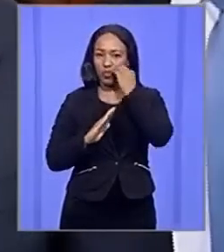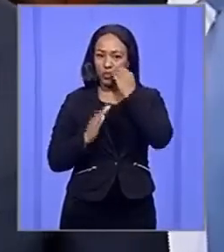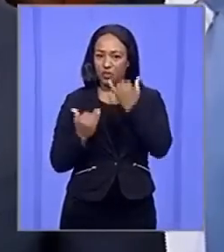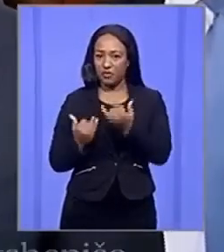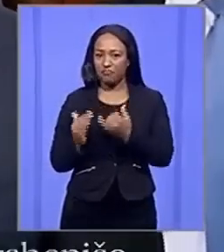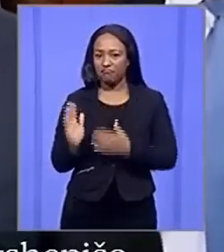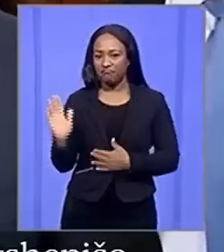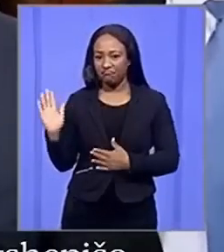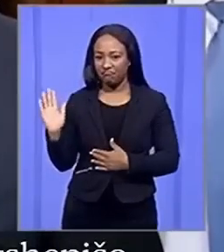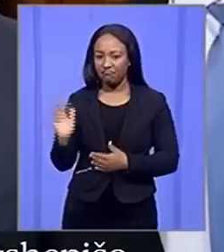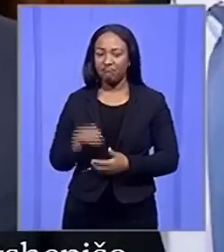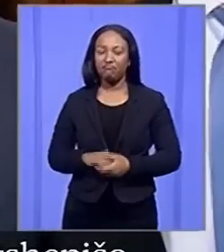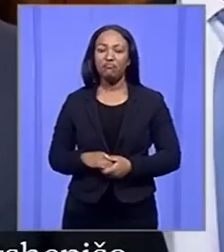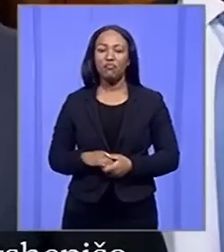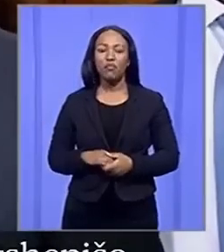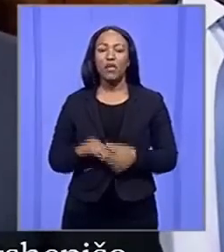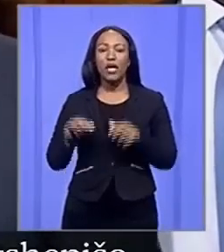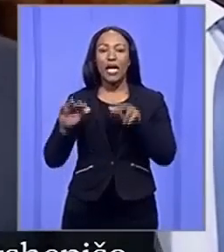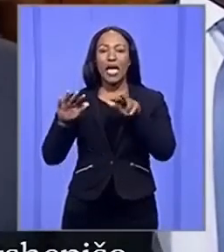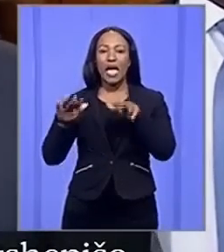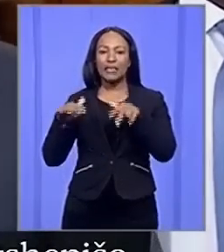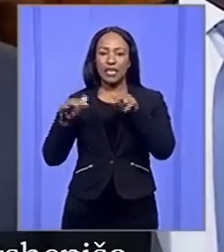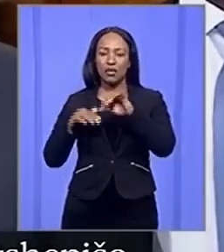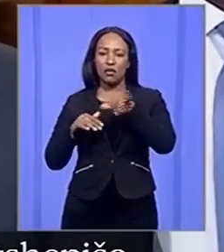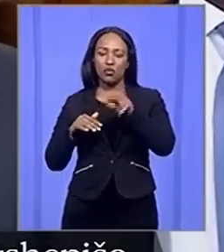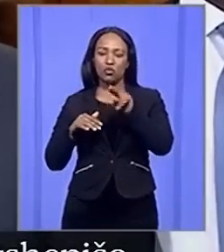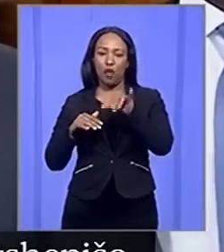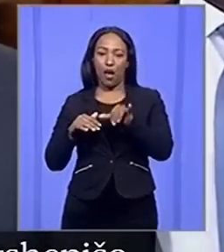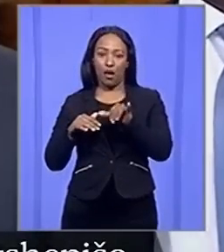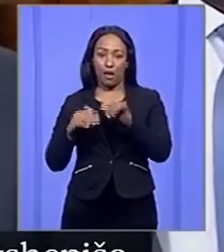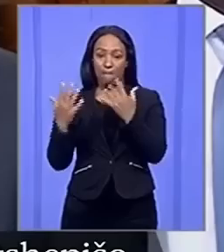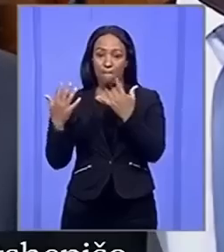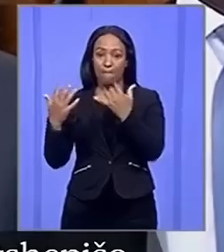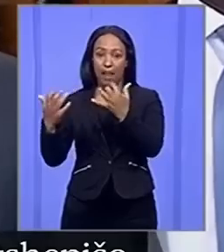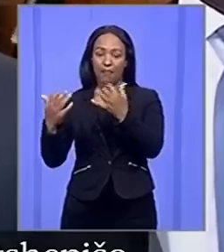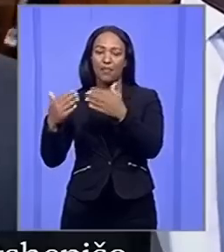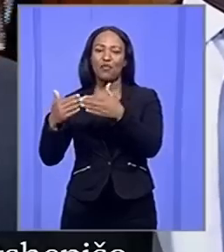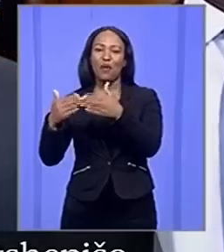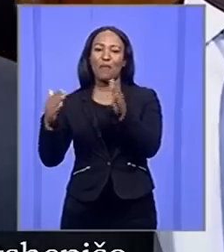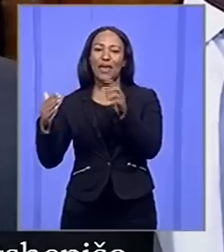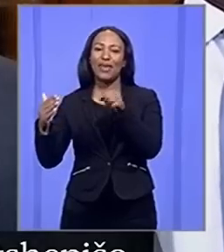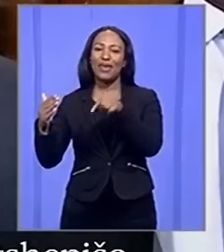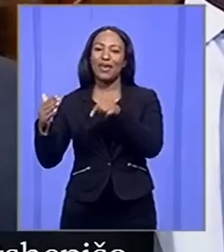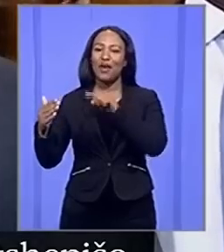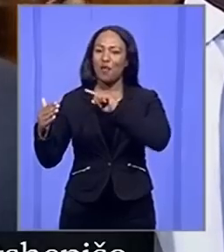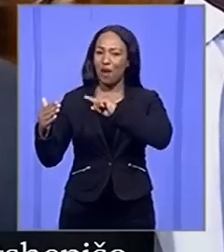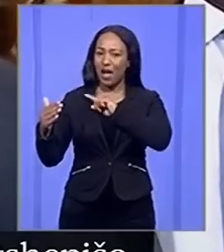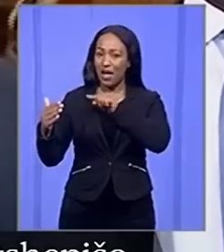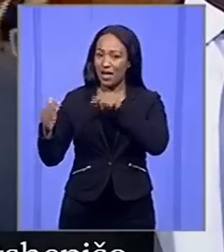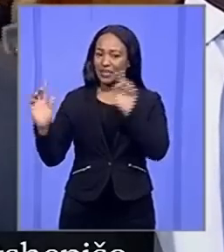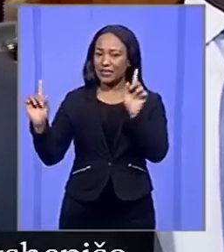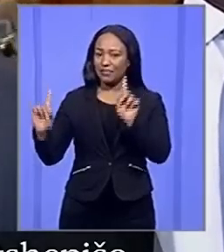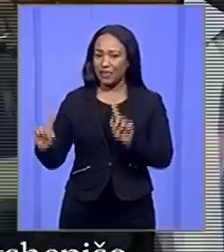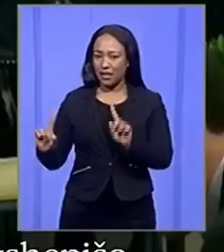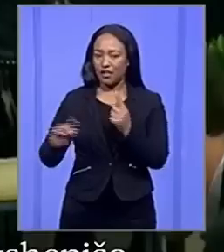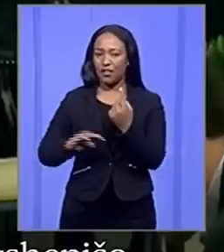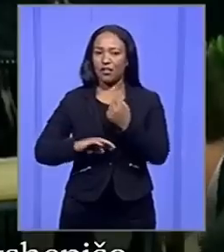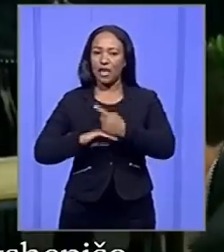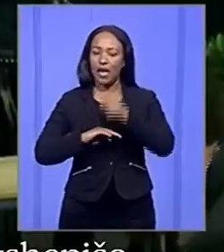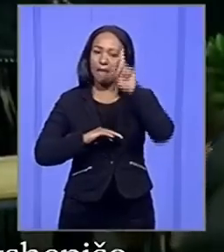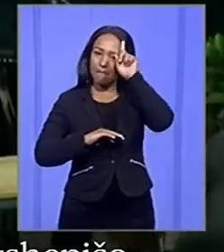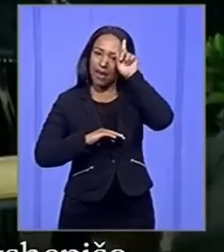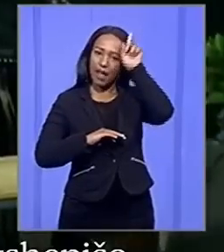On the 18th of July, that's when we open Parliament. We're opening Parliament on a special day on Nelson Mandela Day.